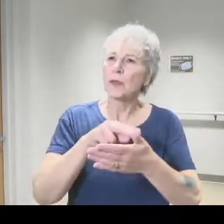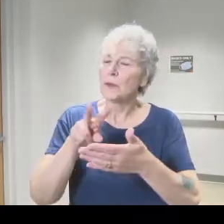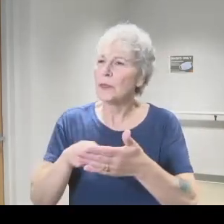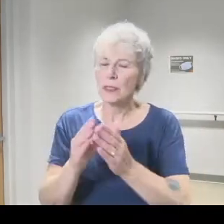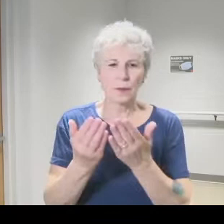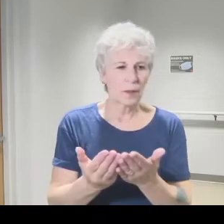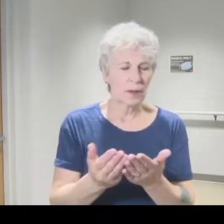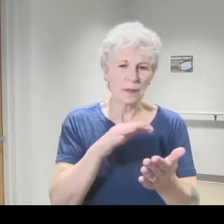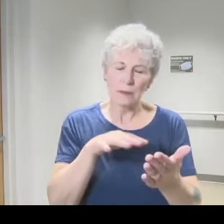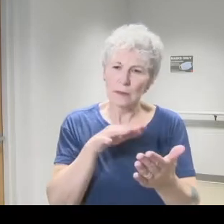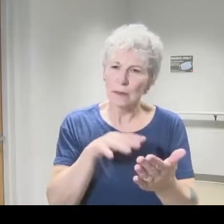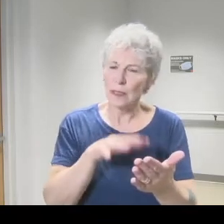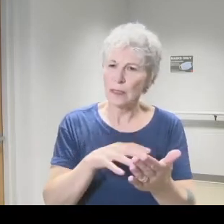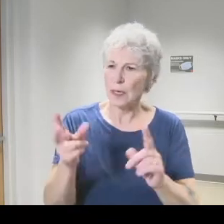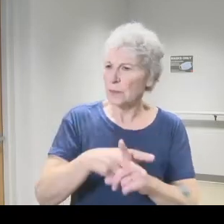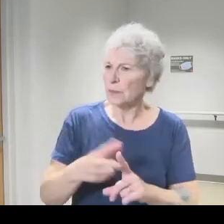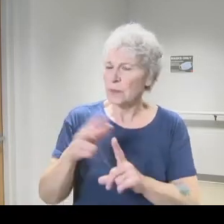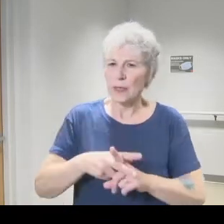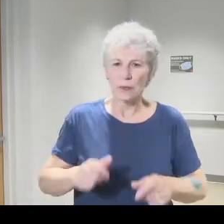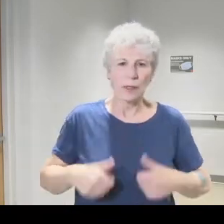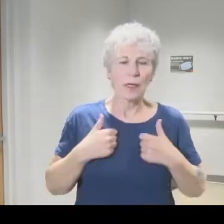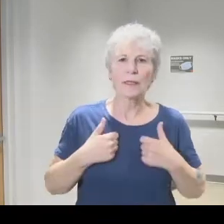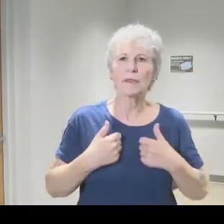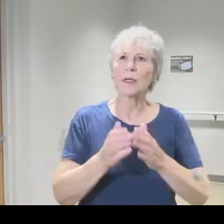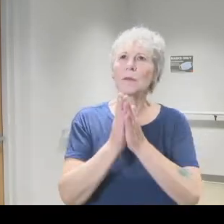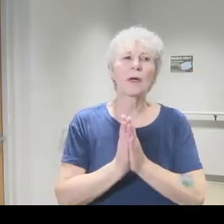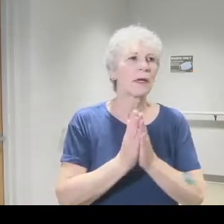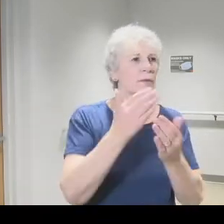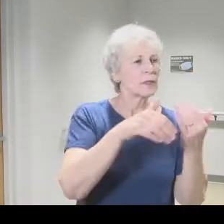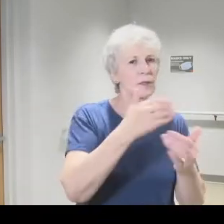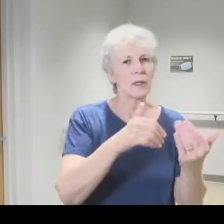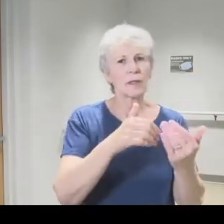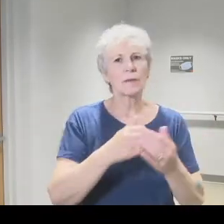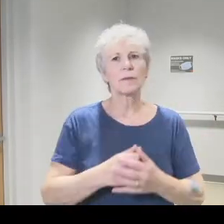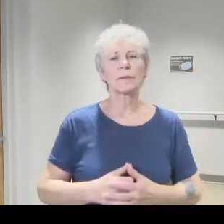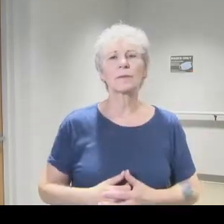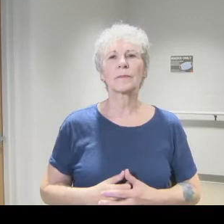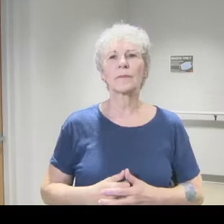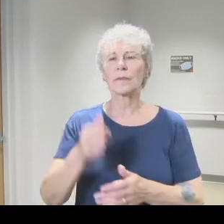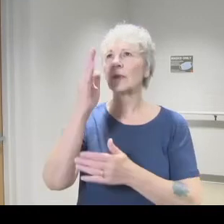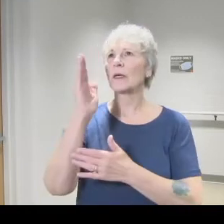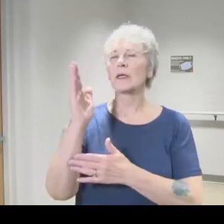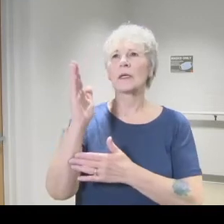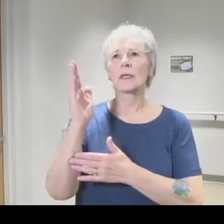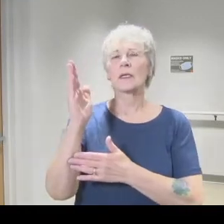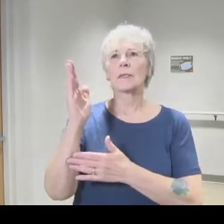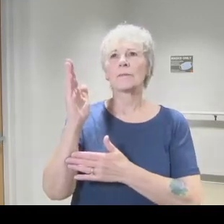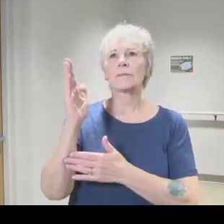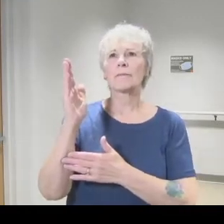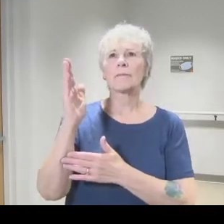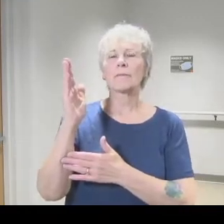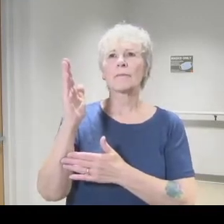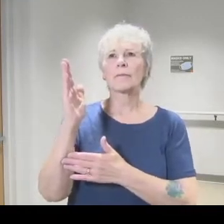word, studying it, applying it to our lives, praying for one another. And God, may we also